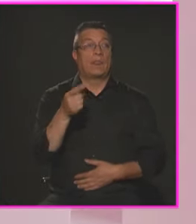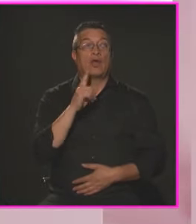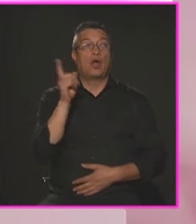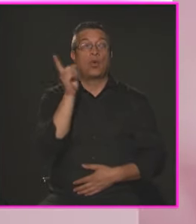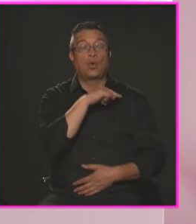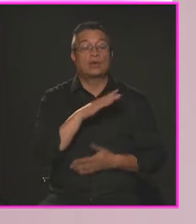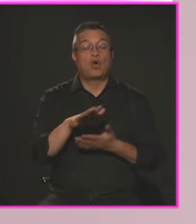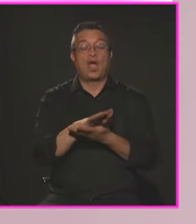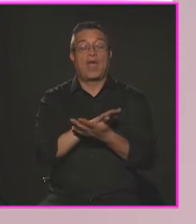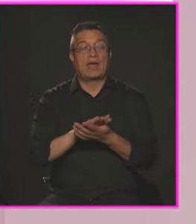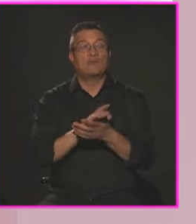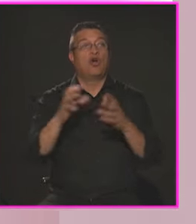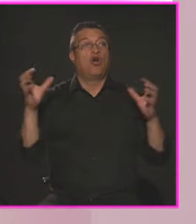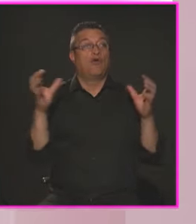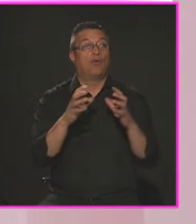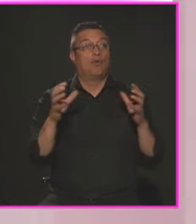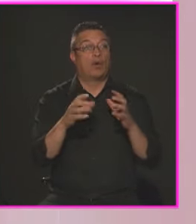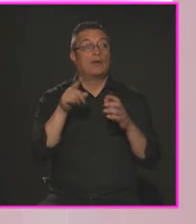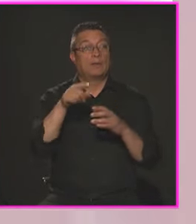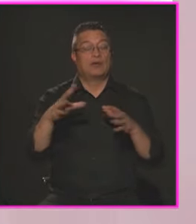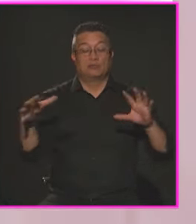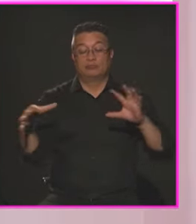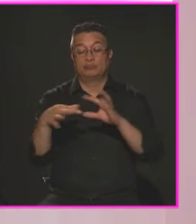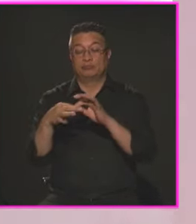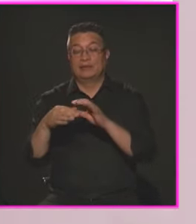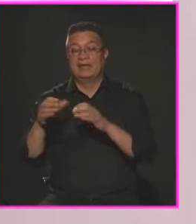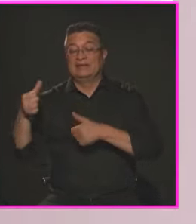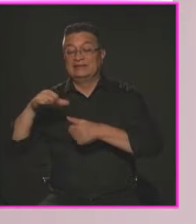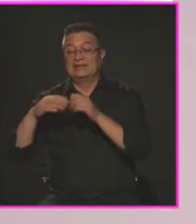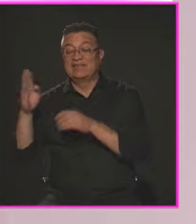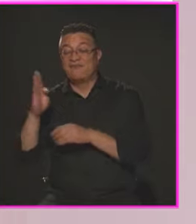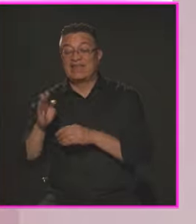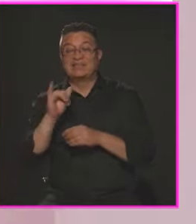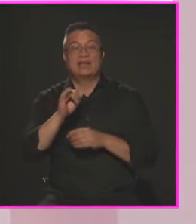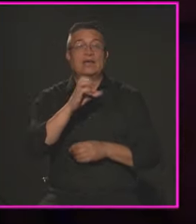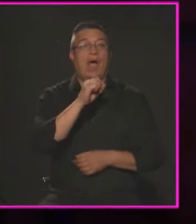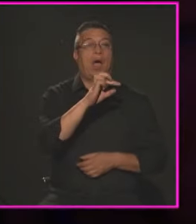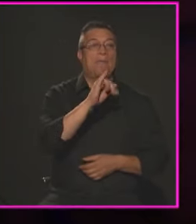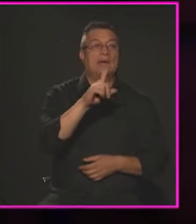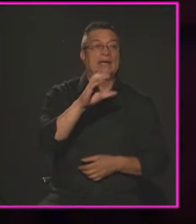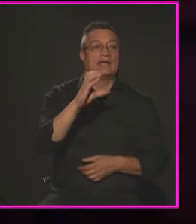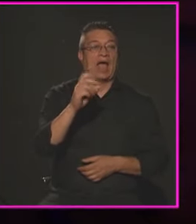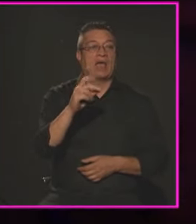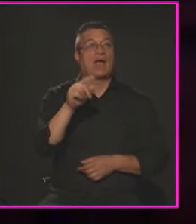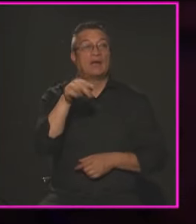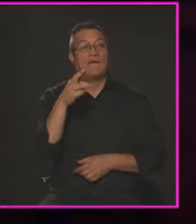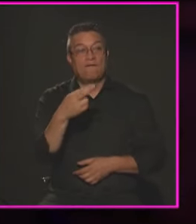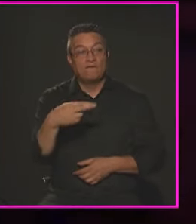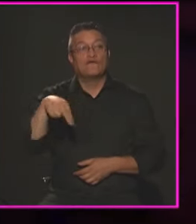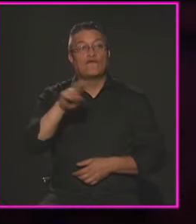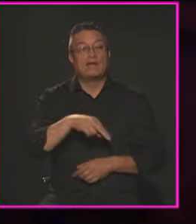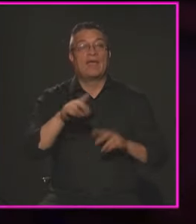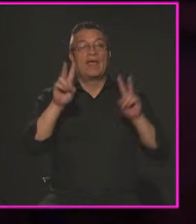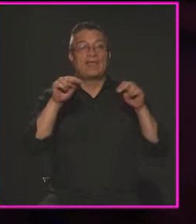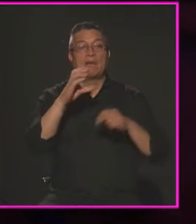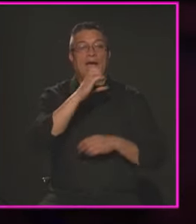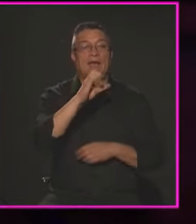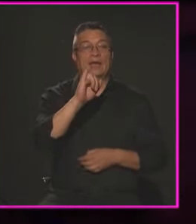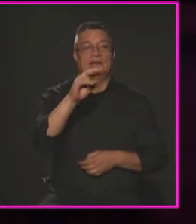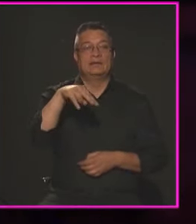between basic and applied science. And this brings us back to Einstein for the last time. What can we say about the discovery of